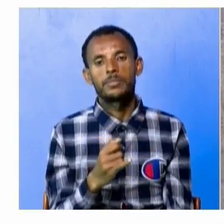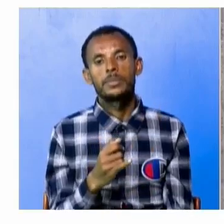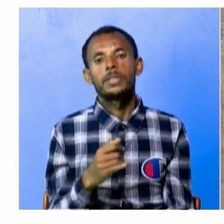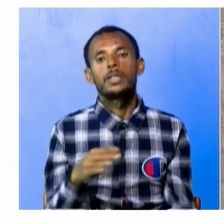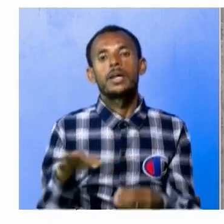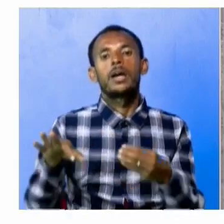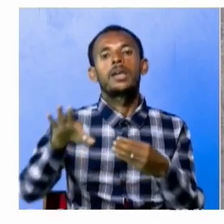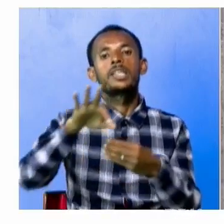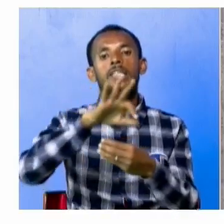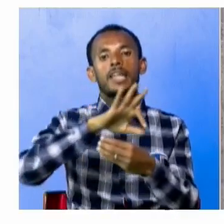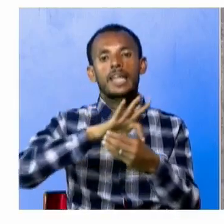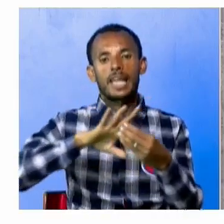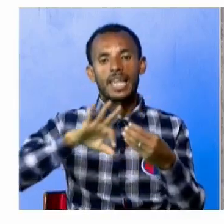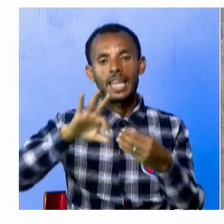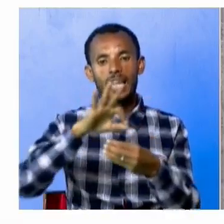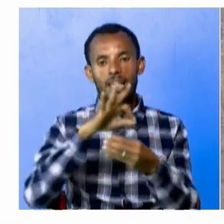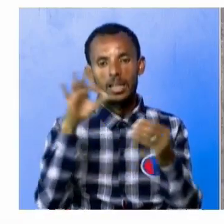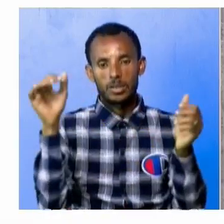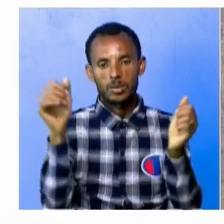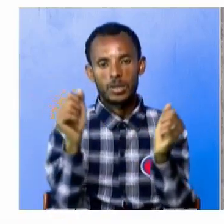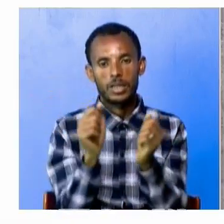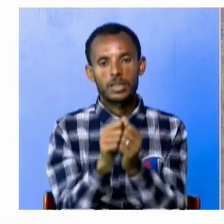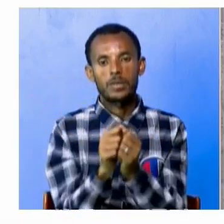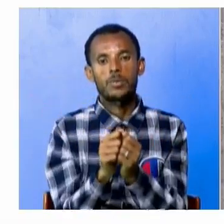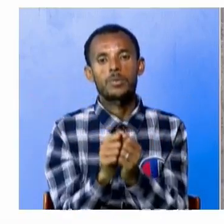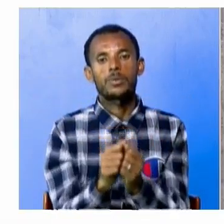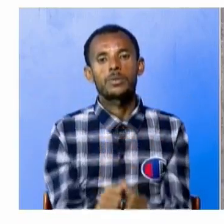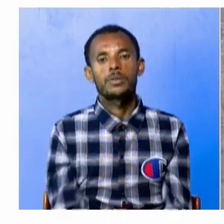circle together with